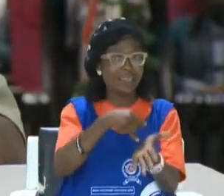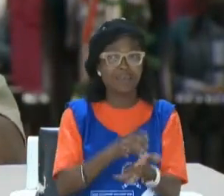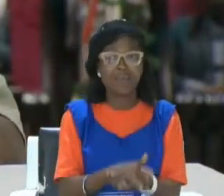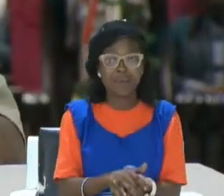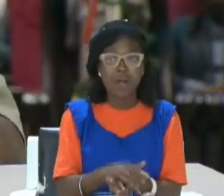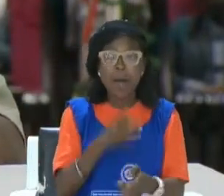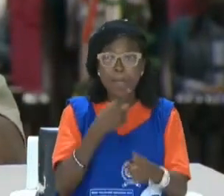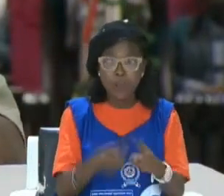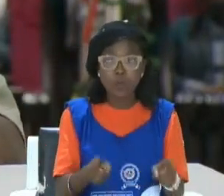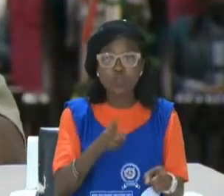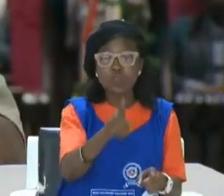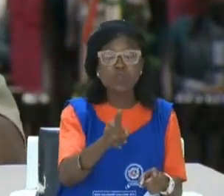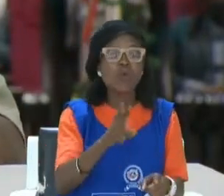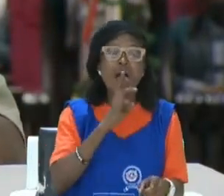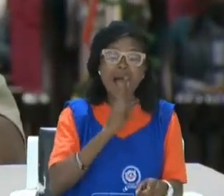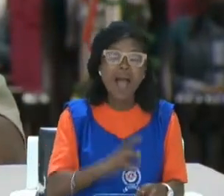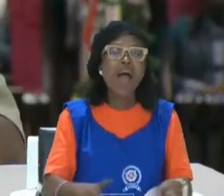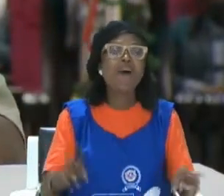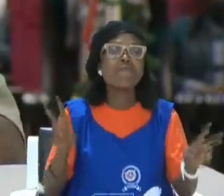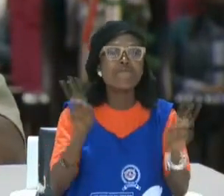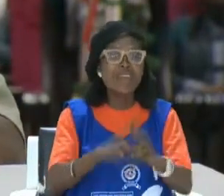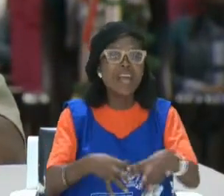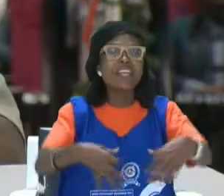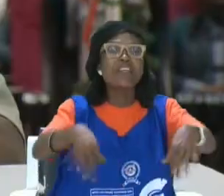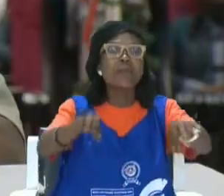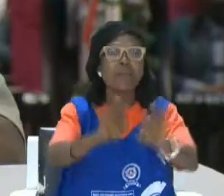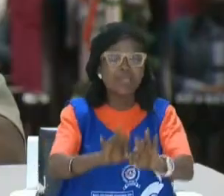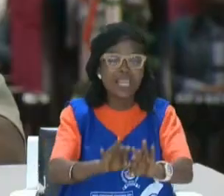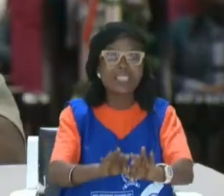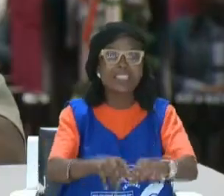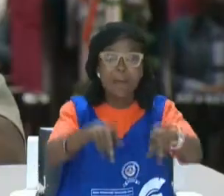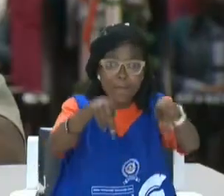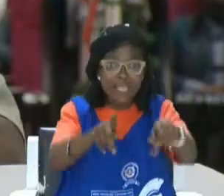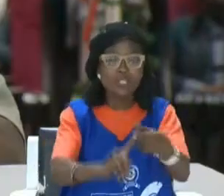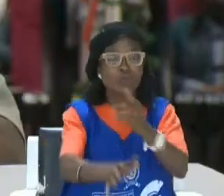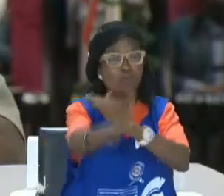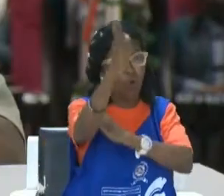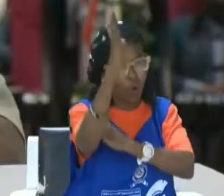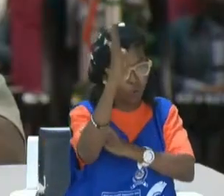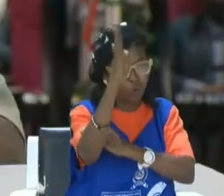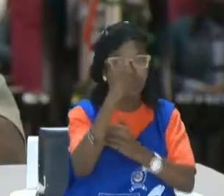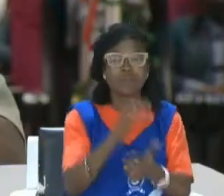but you're a very, very important personality to God.